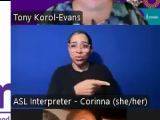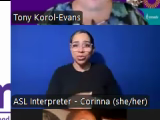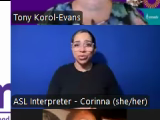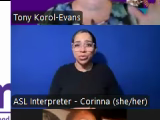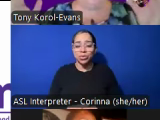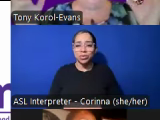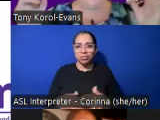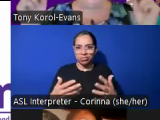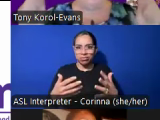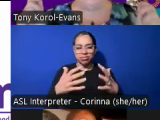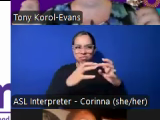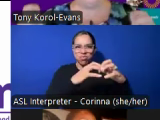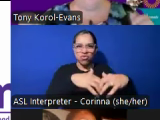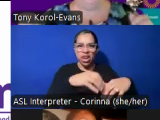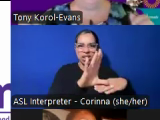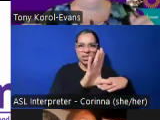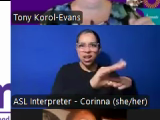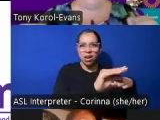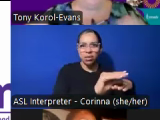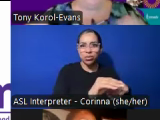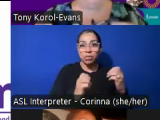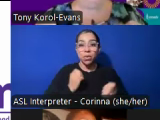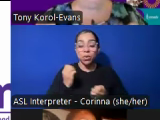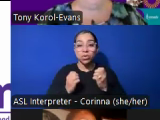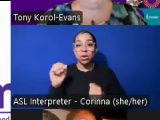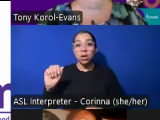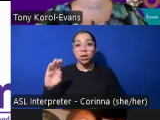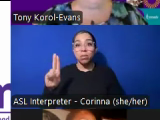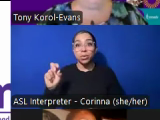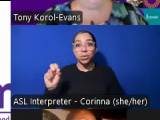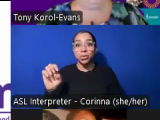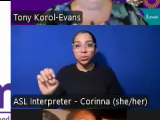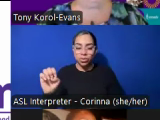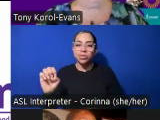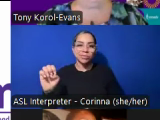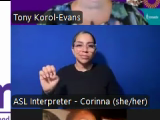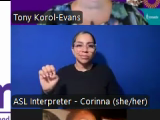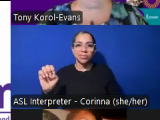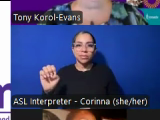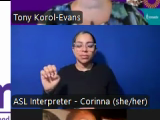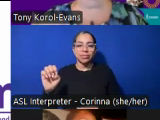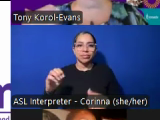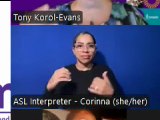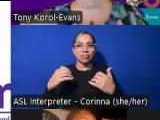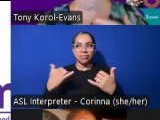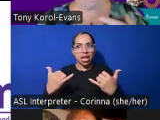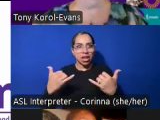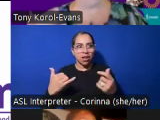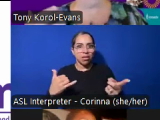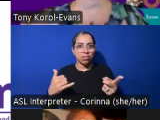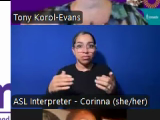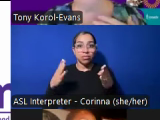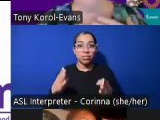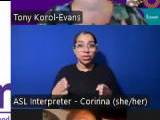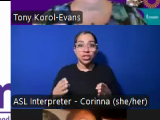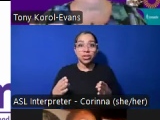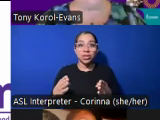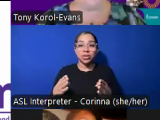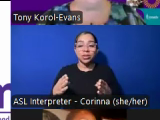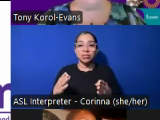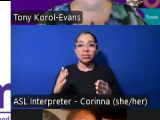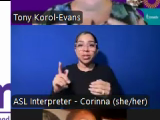breaking down in that emotional abuse is what makes it to the point where the person feels when these coercion and these